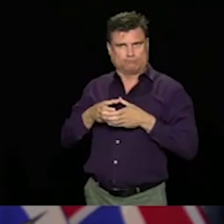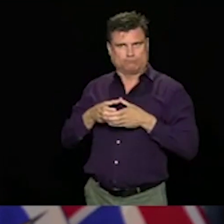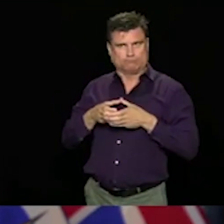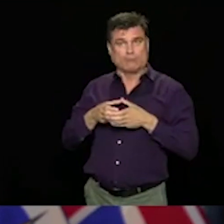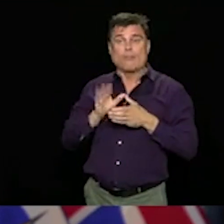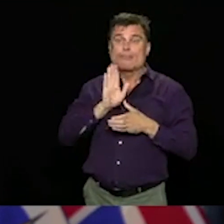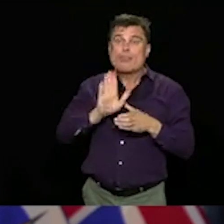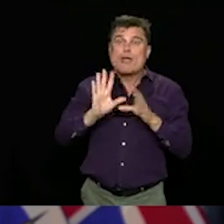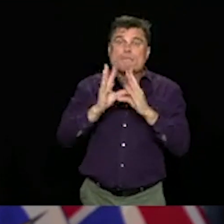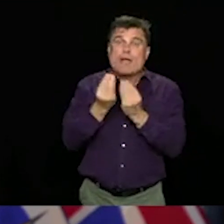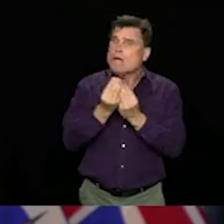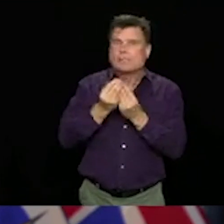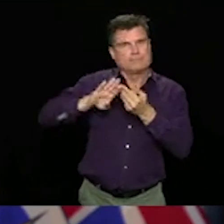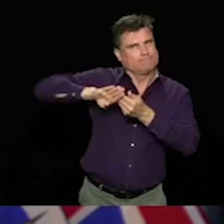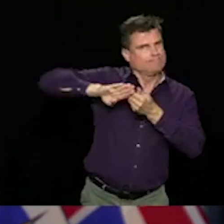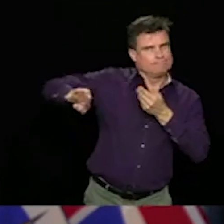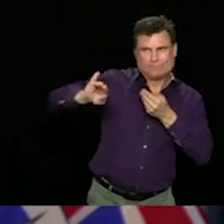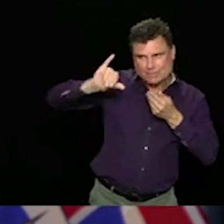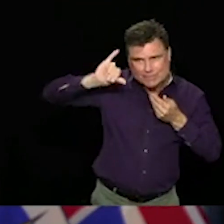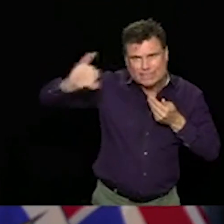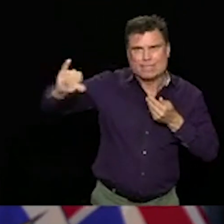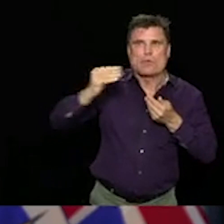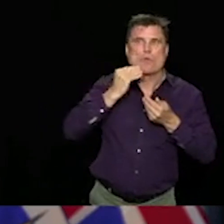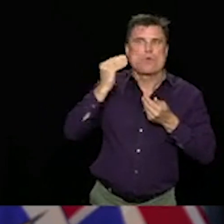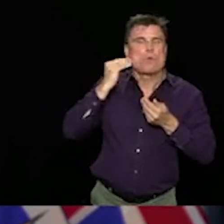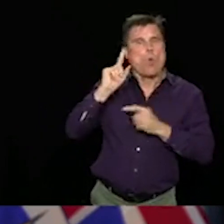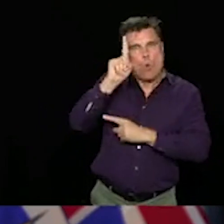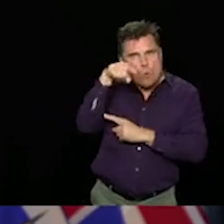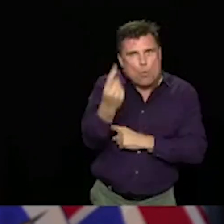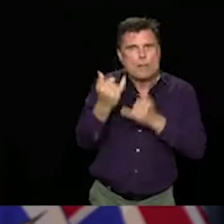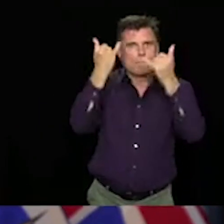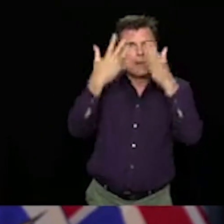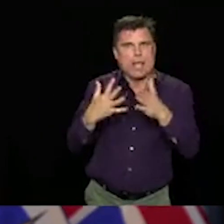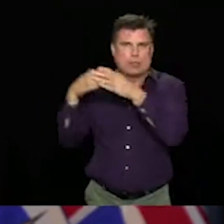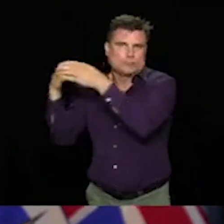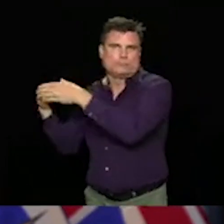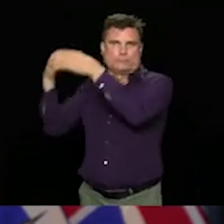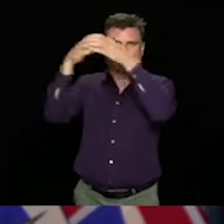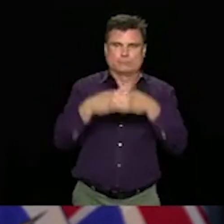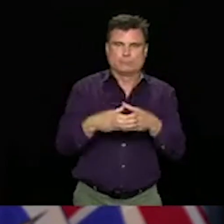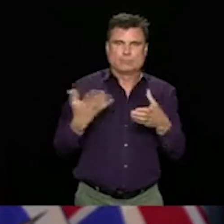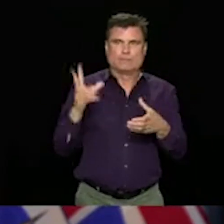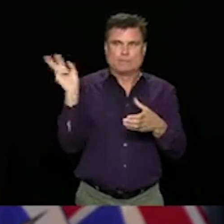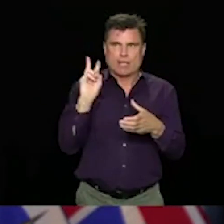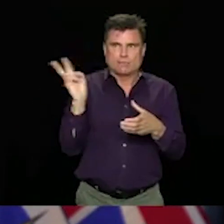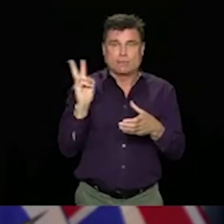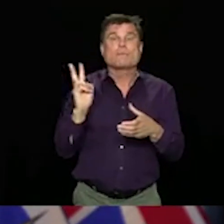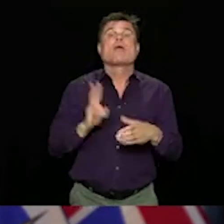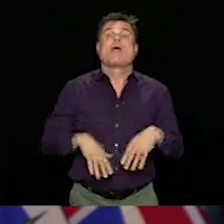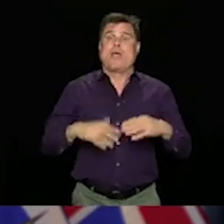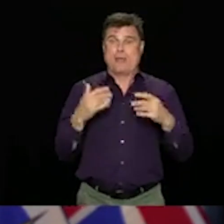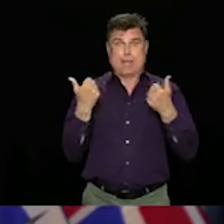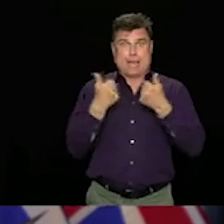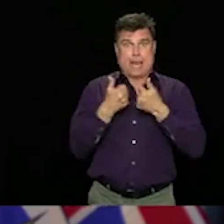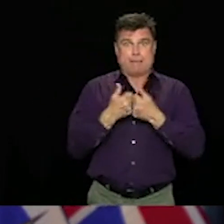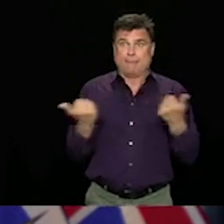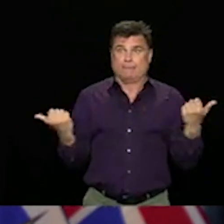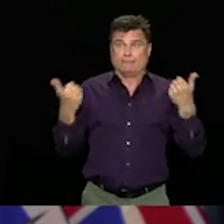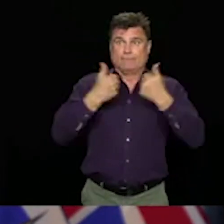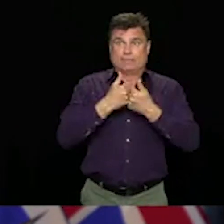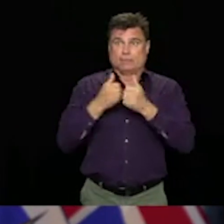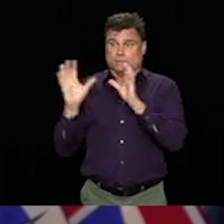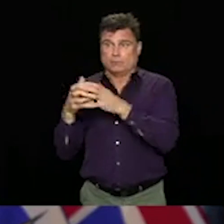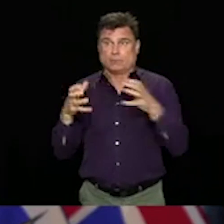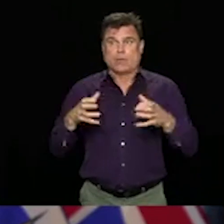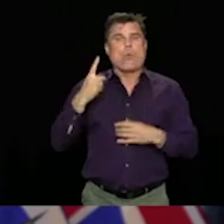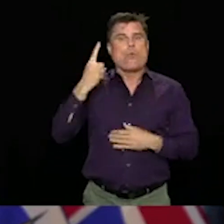small pods of less than 50, that are in what we would call a household bubble. So it would be very similar to